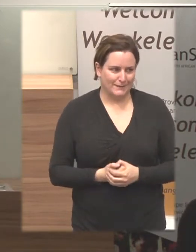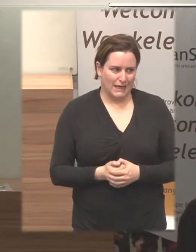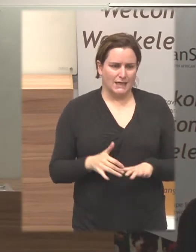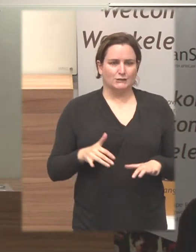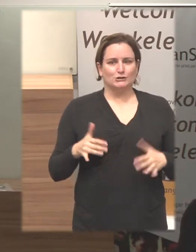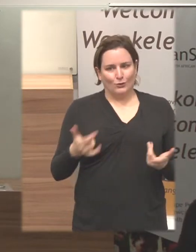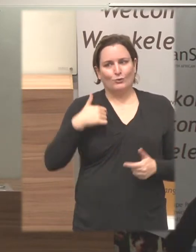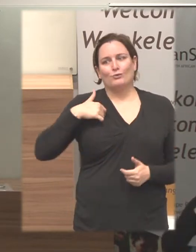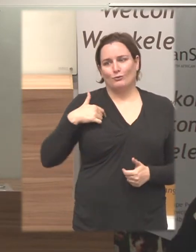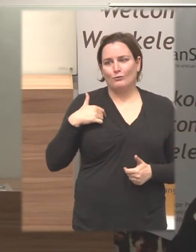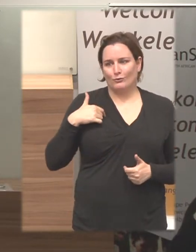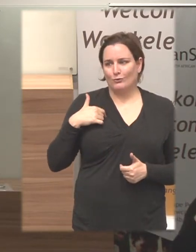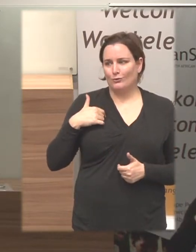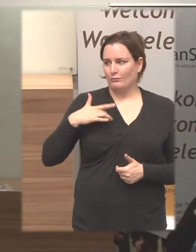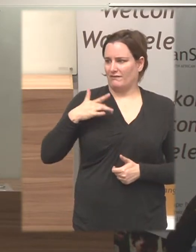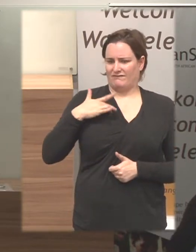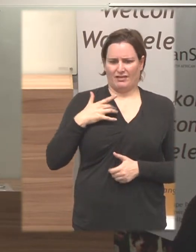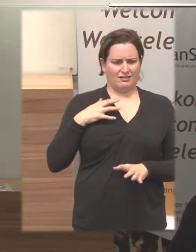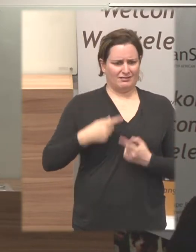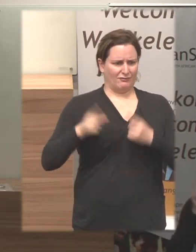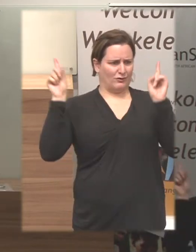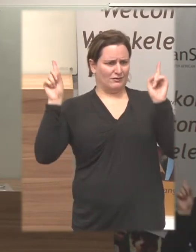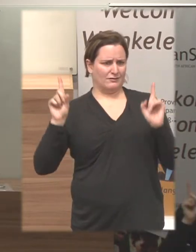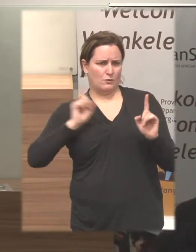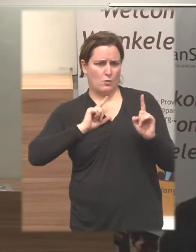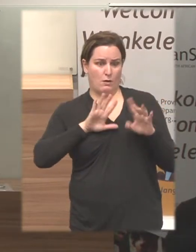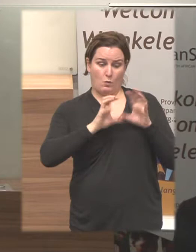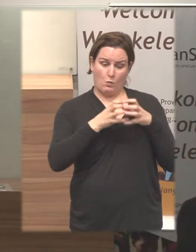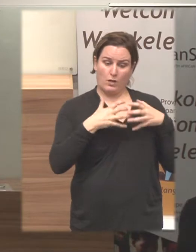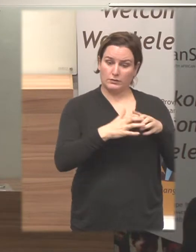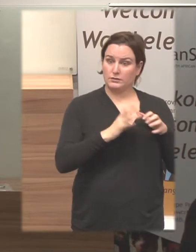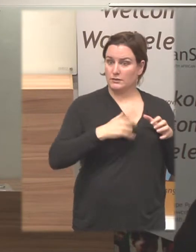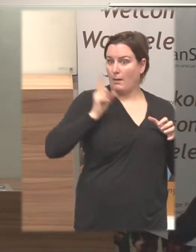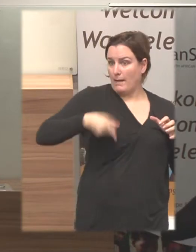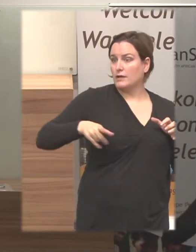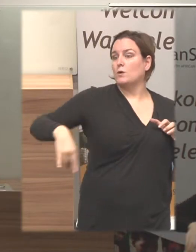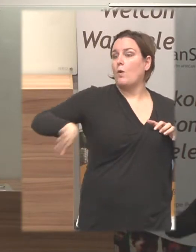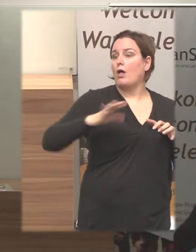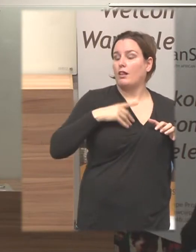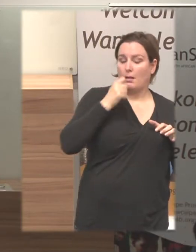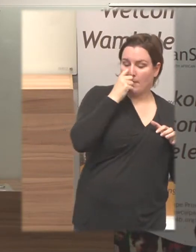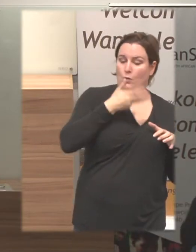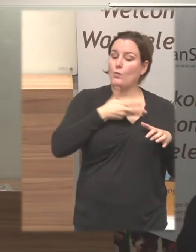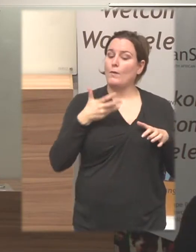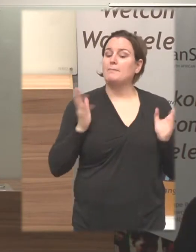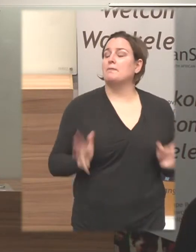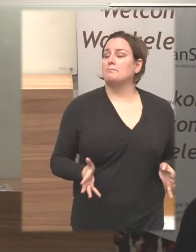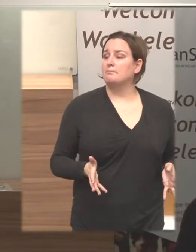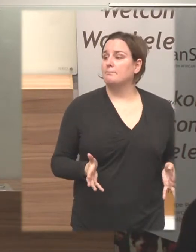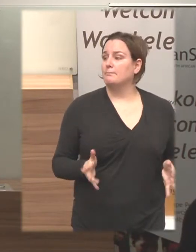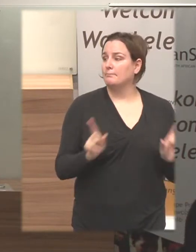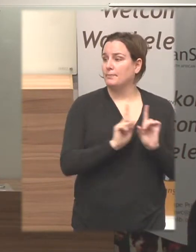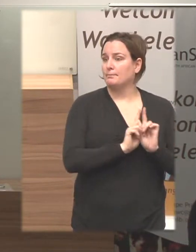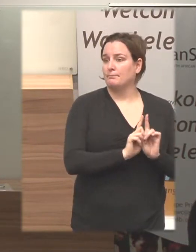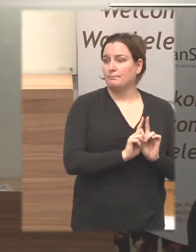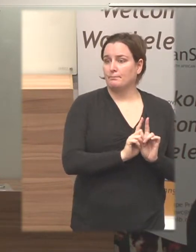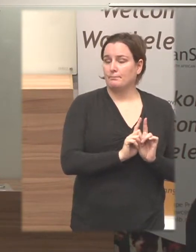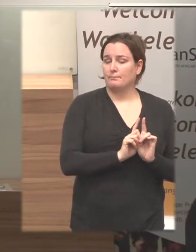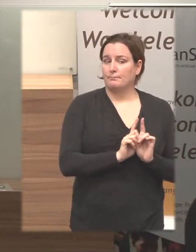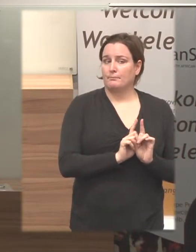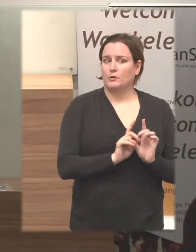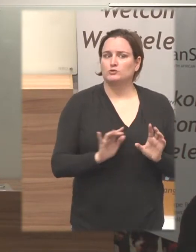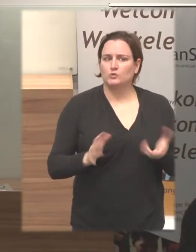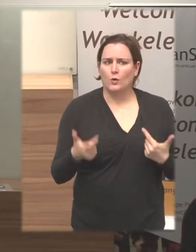feel other through the fact that the world is set up for heterosexuality as the norm. So my argument is that the same